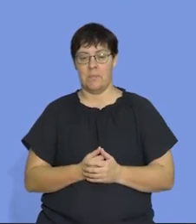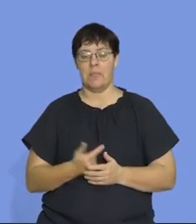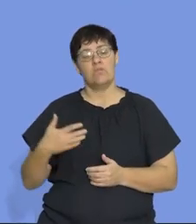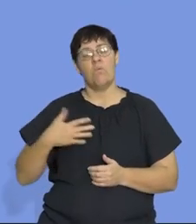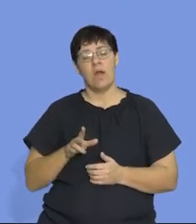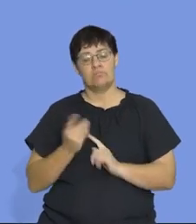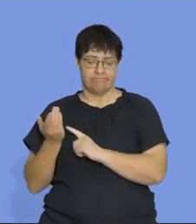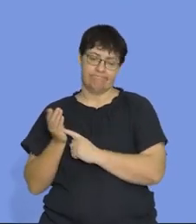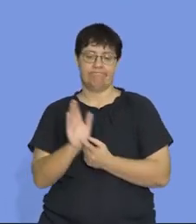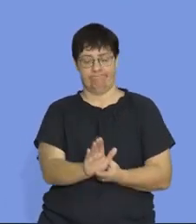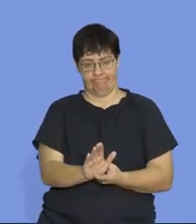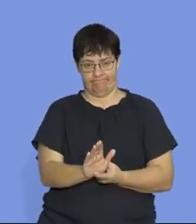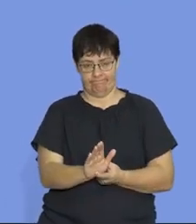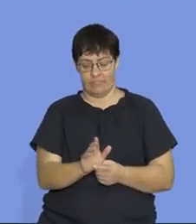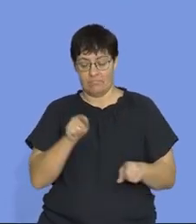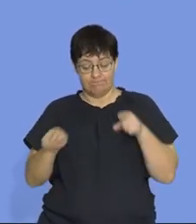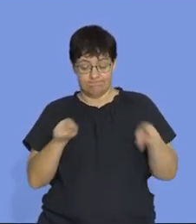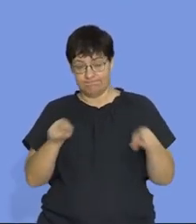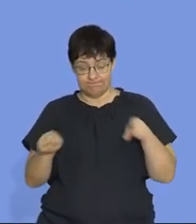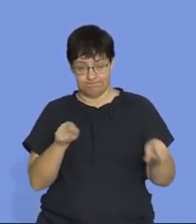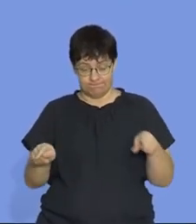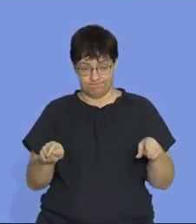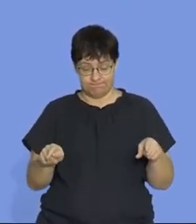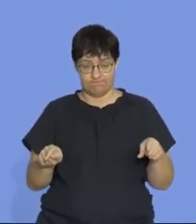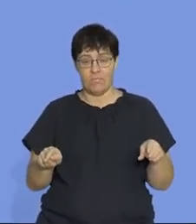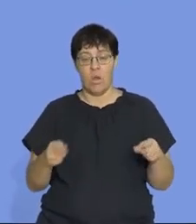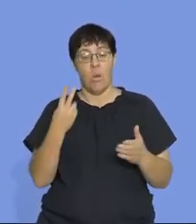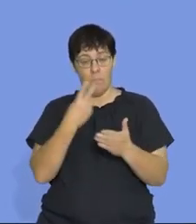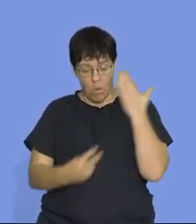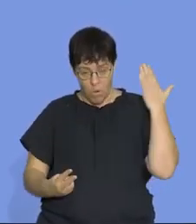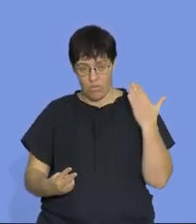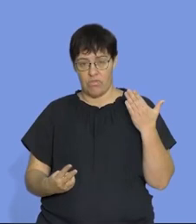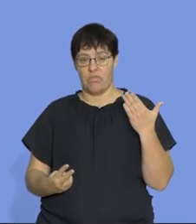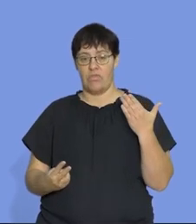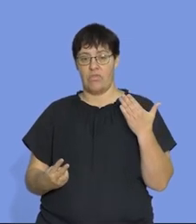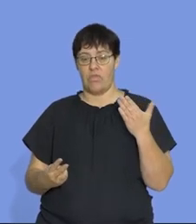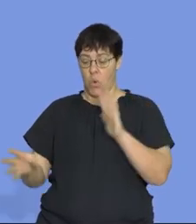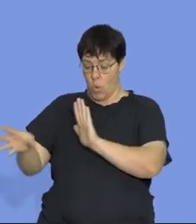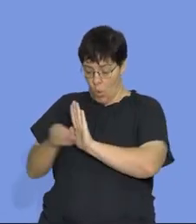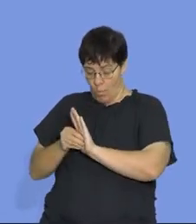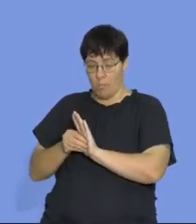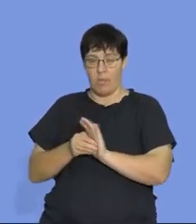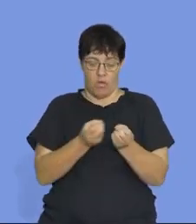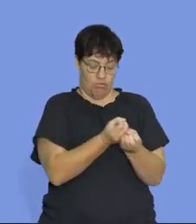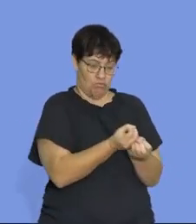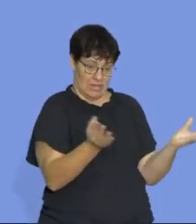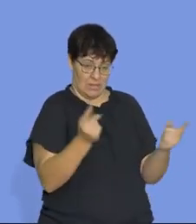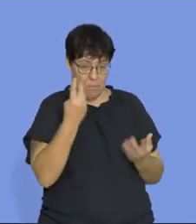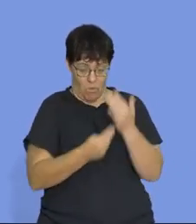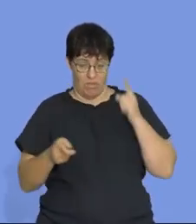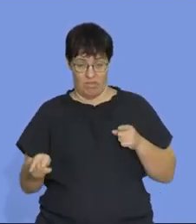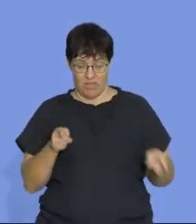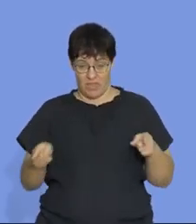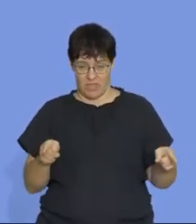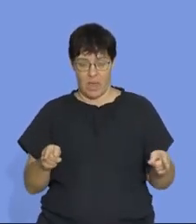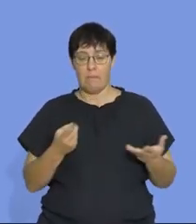drive the point that in these two types of reaction, there is both the release and absorption. Then it will entirely depend how much